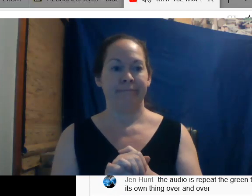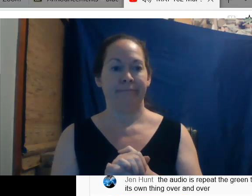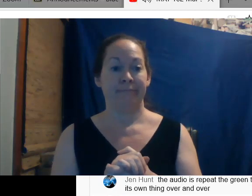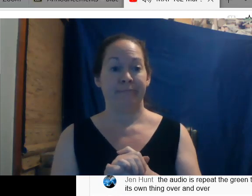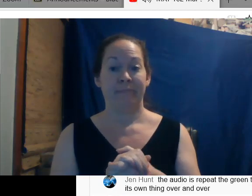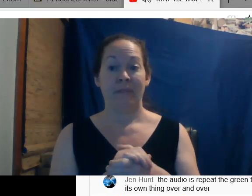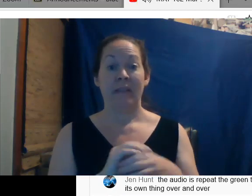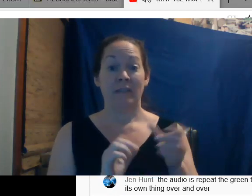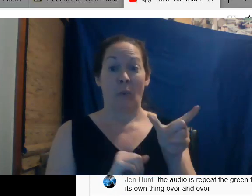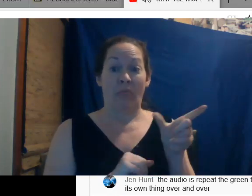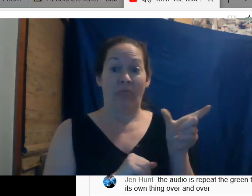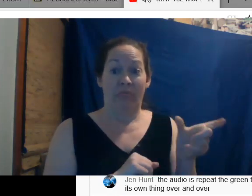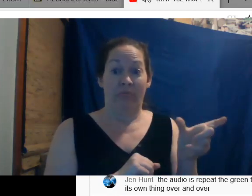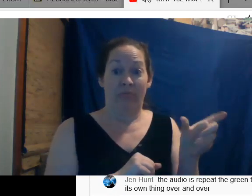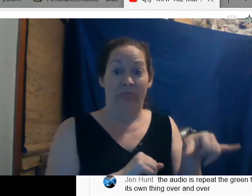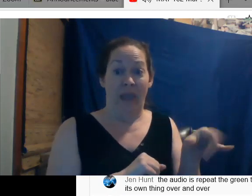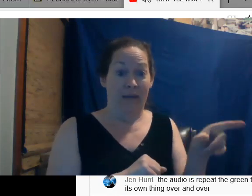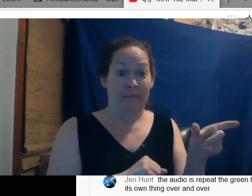So this is my leading term here,